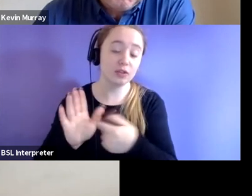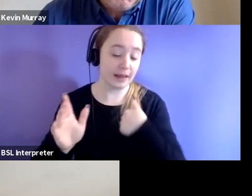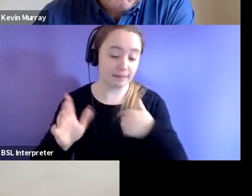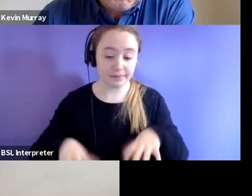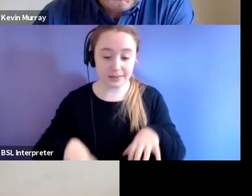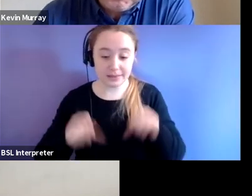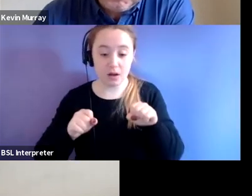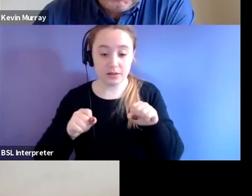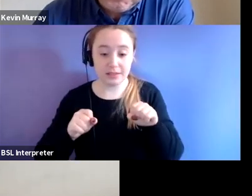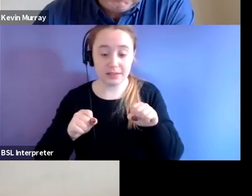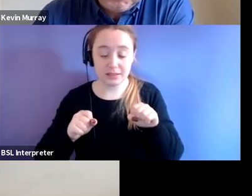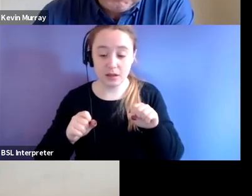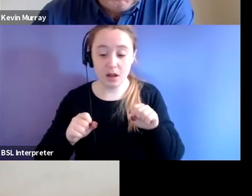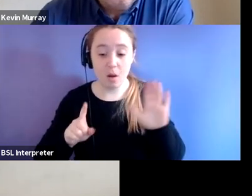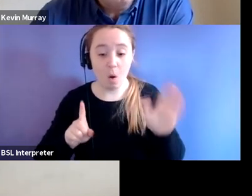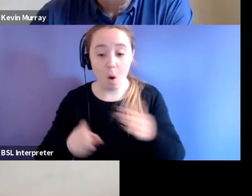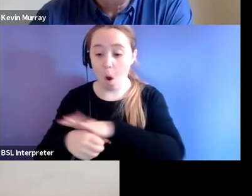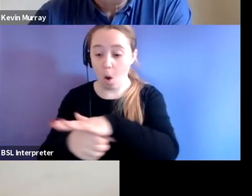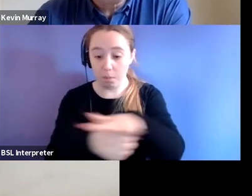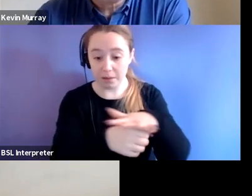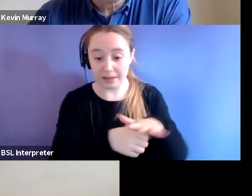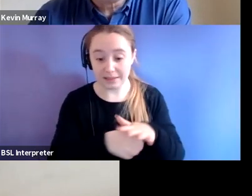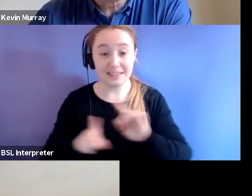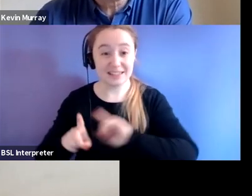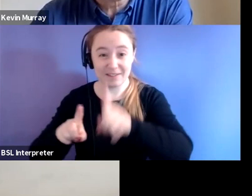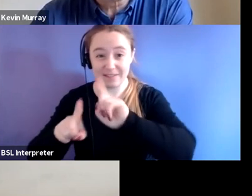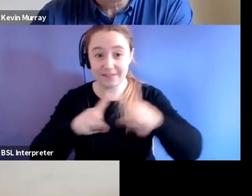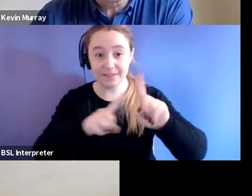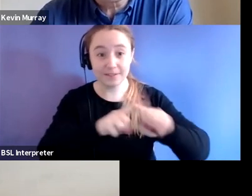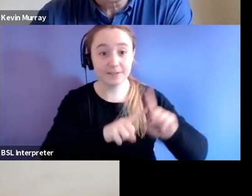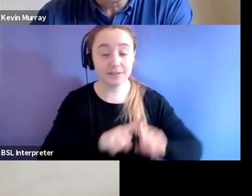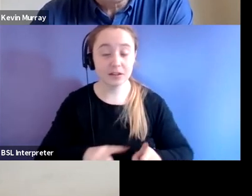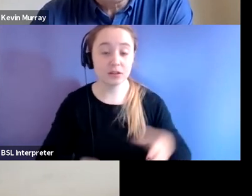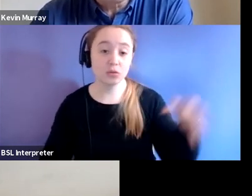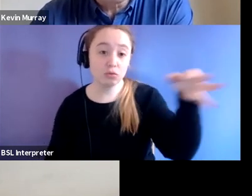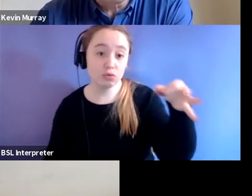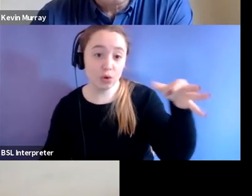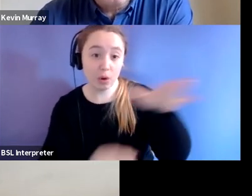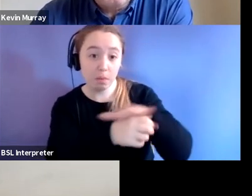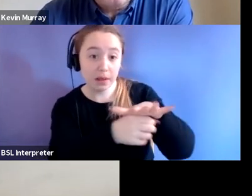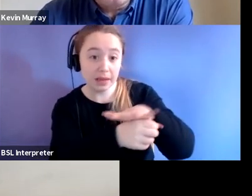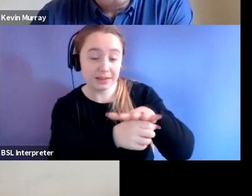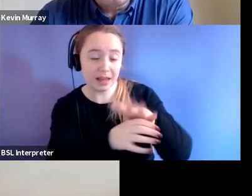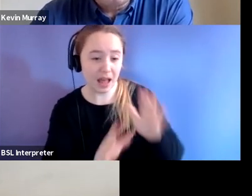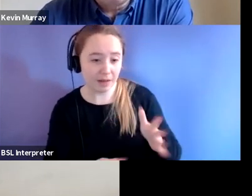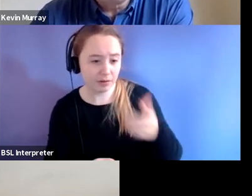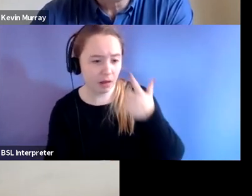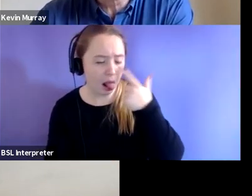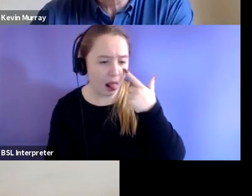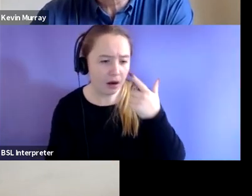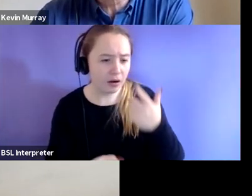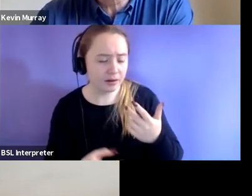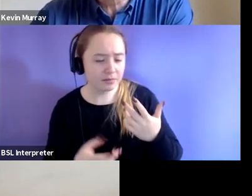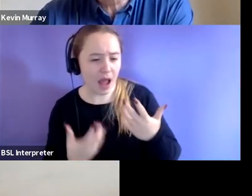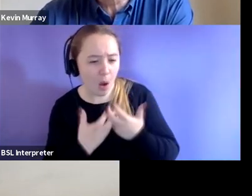with, every place is different. So we need to look at rural areas and we need to see what that contribution can